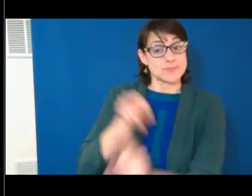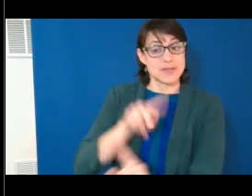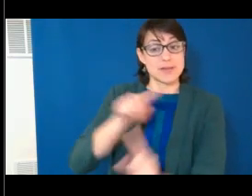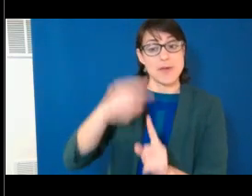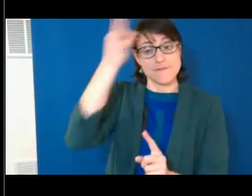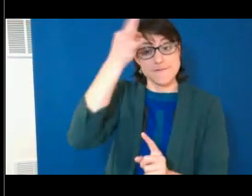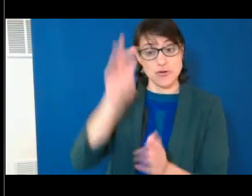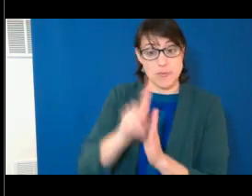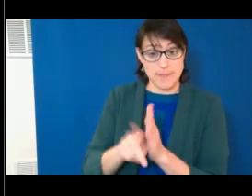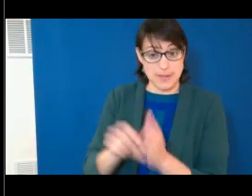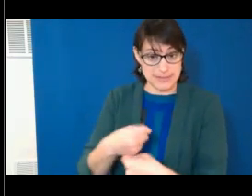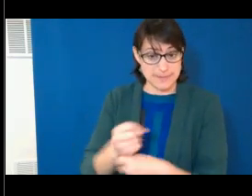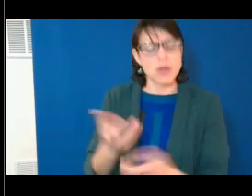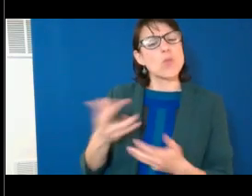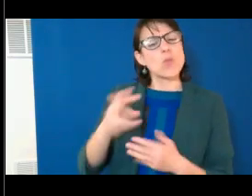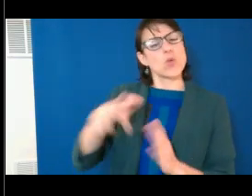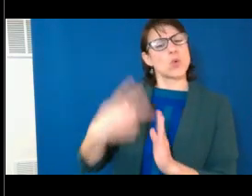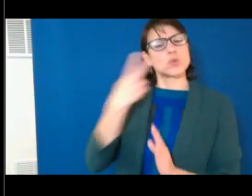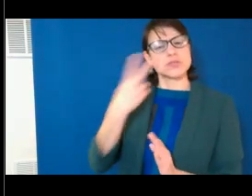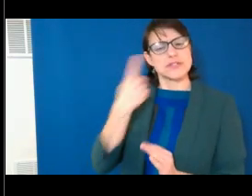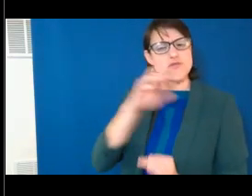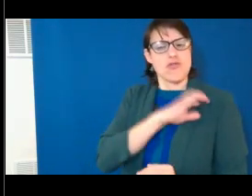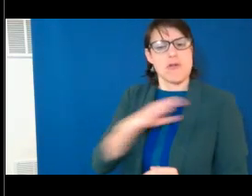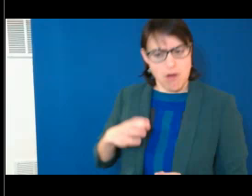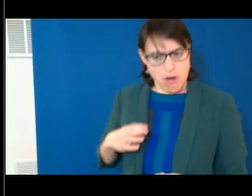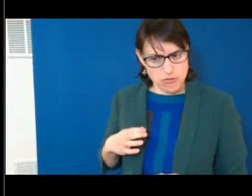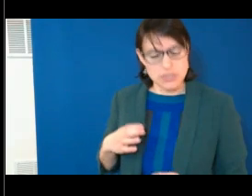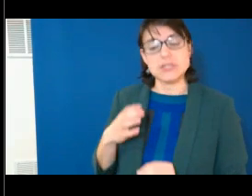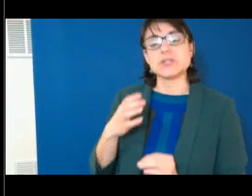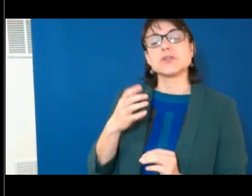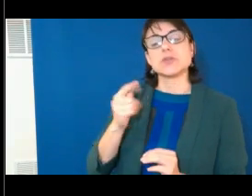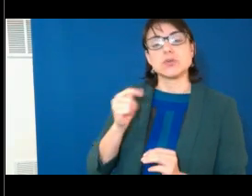see Congress playing in advancing policies to tackle marine debris?